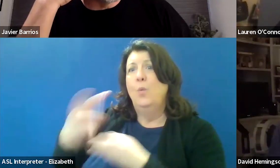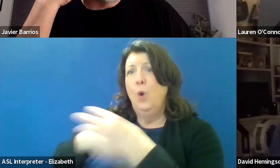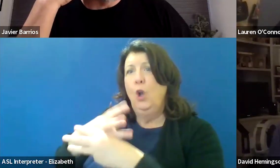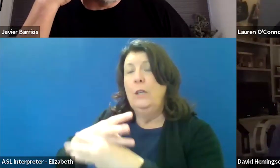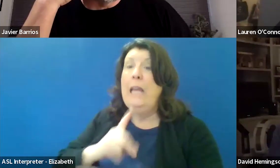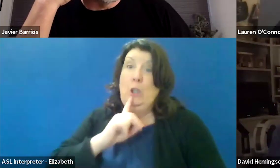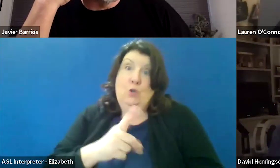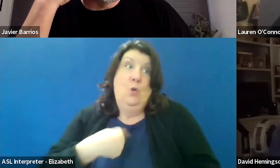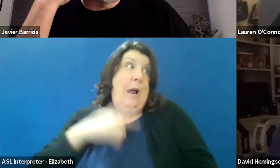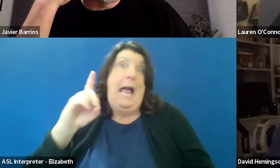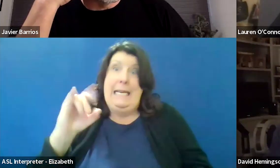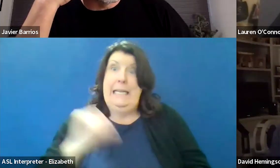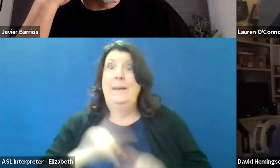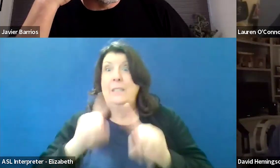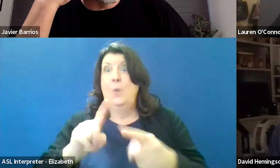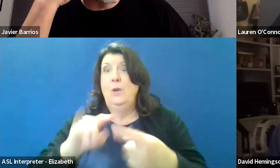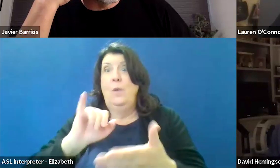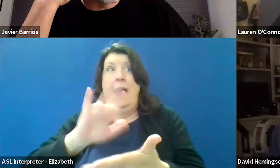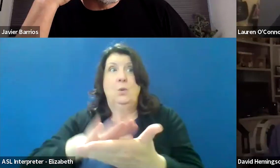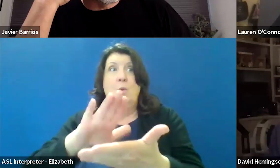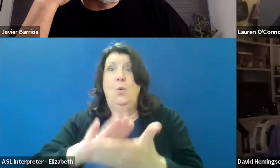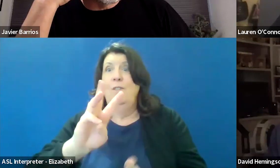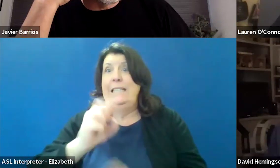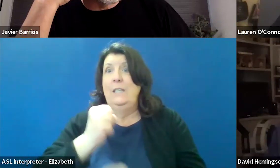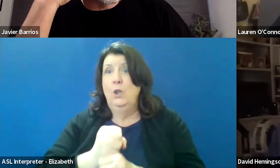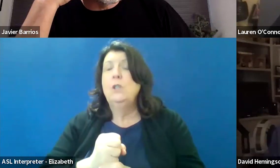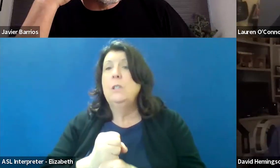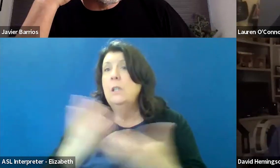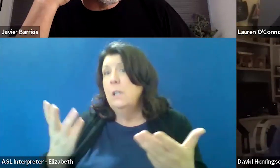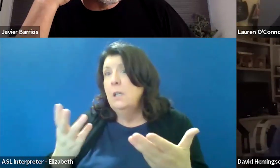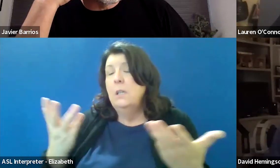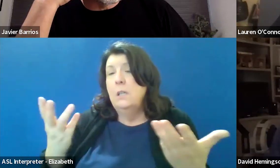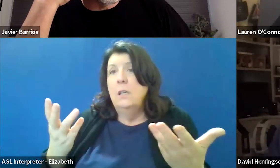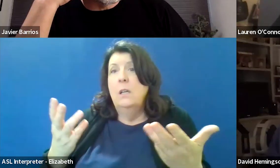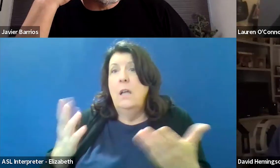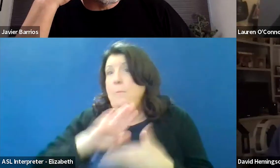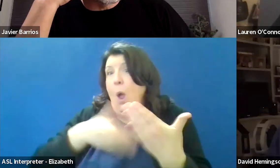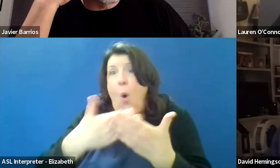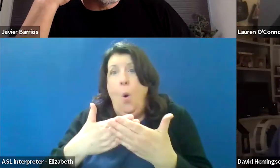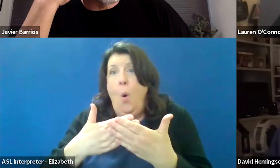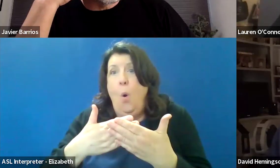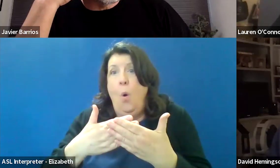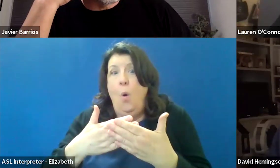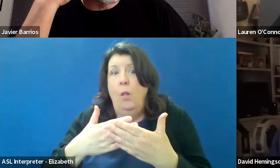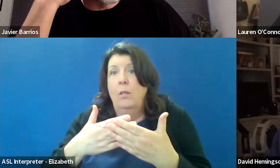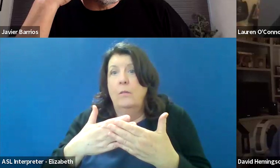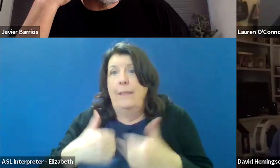true, I did. I mean, I went there for 6 years, but yeah, and I should say, and I virtually like my whole waking existence was that